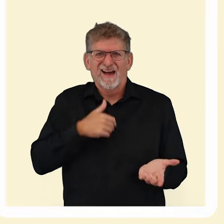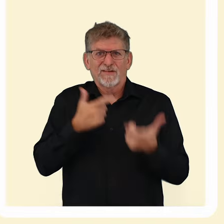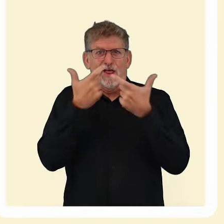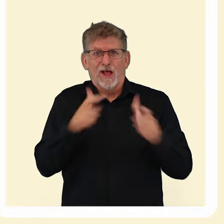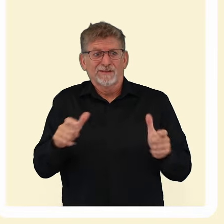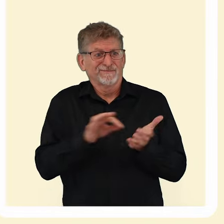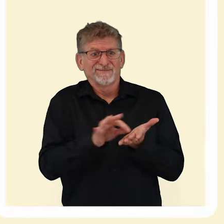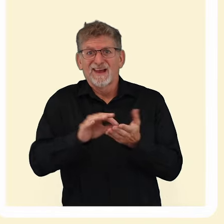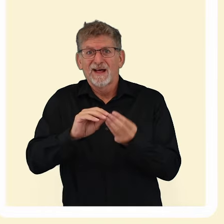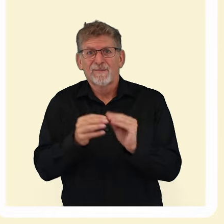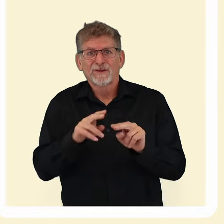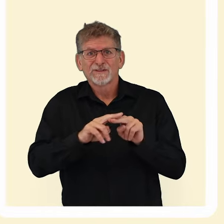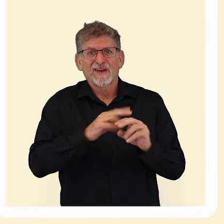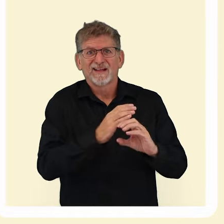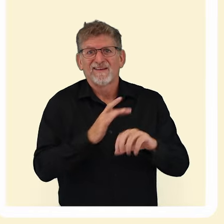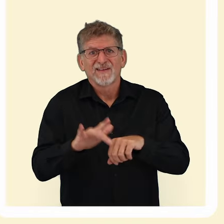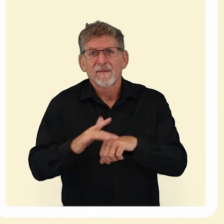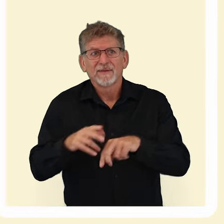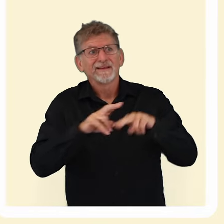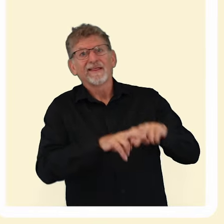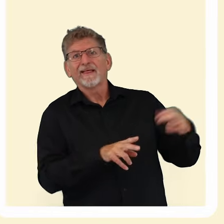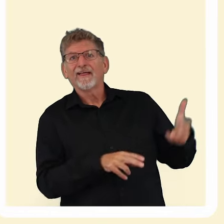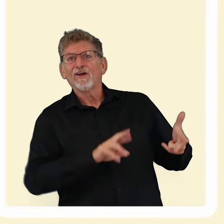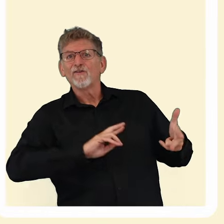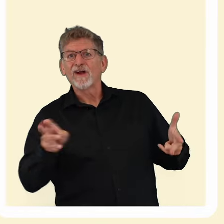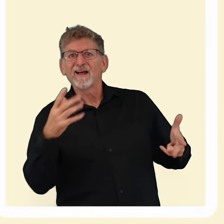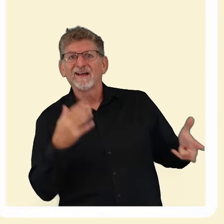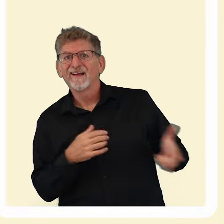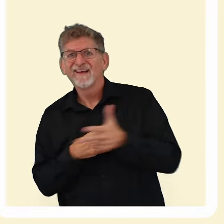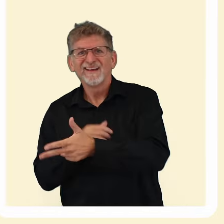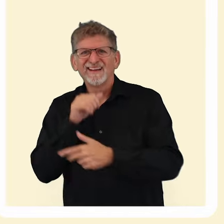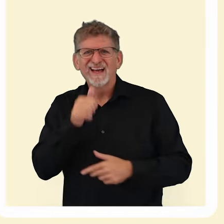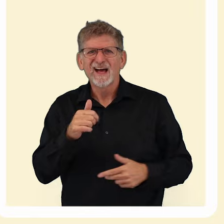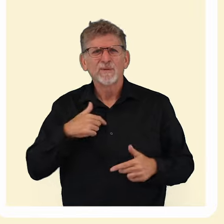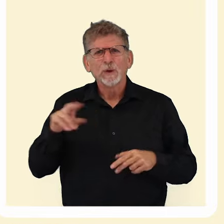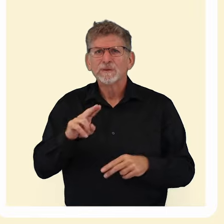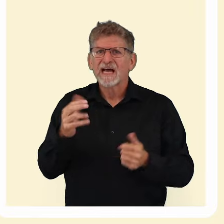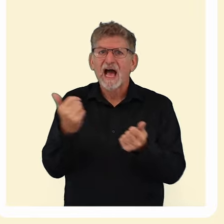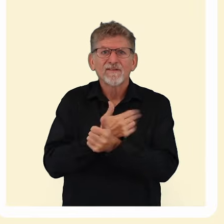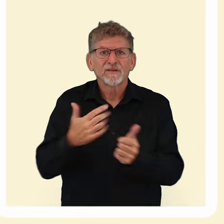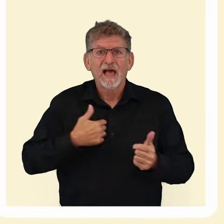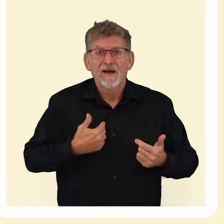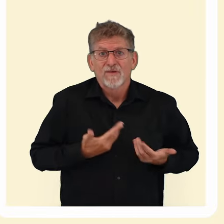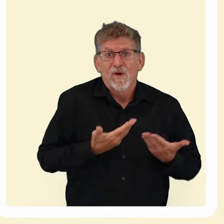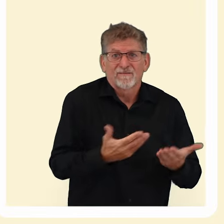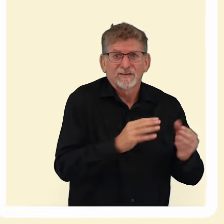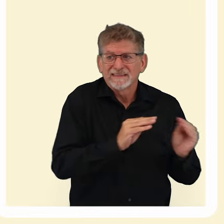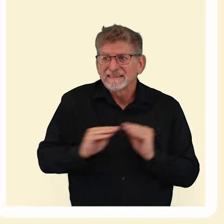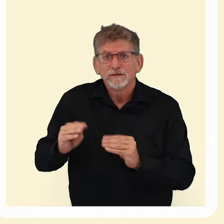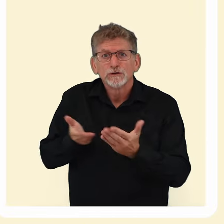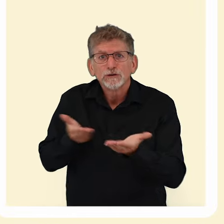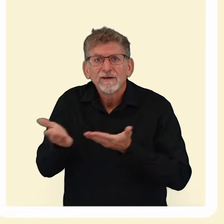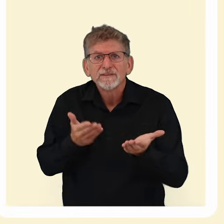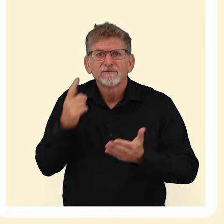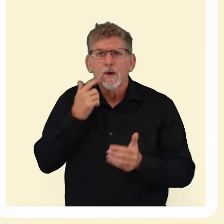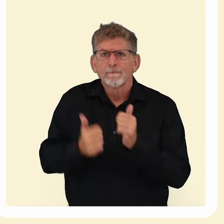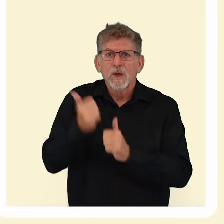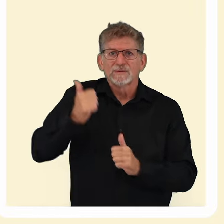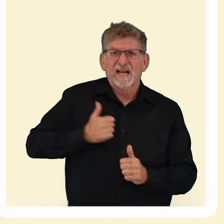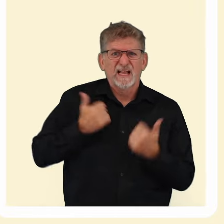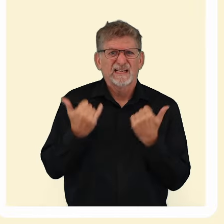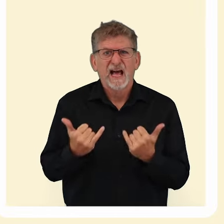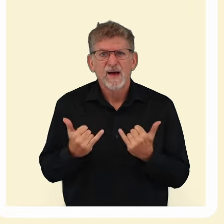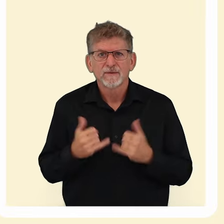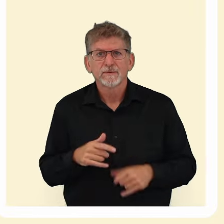using everything that we have to offer the most services to the most Canadians right now. With the renewal of the fleet in the corridor, eventually